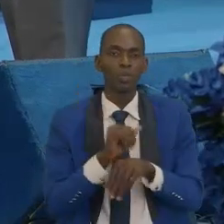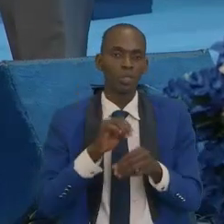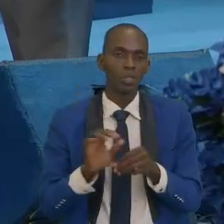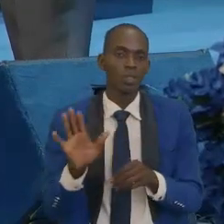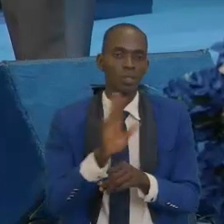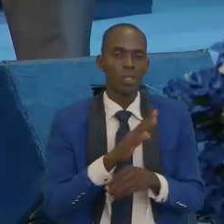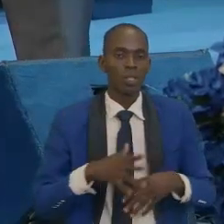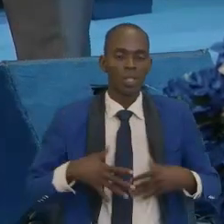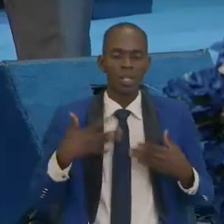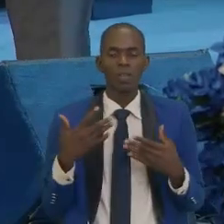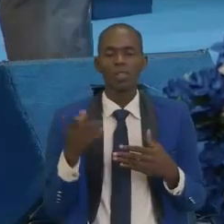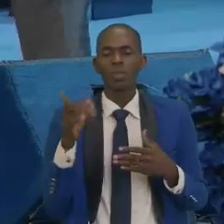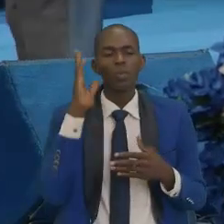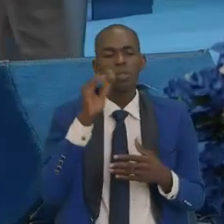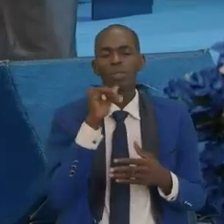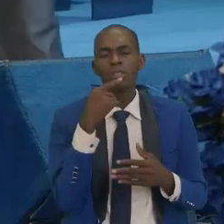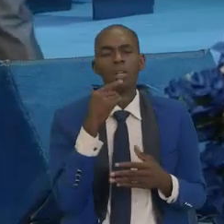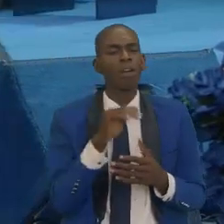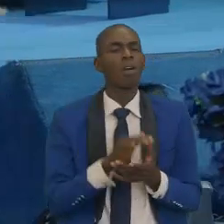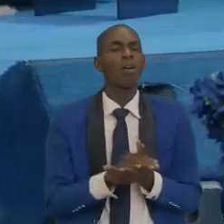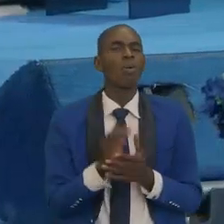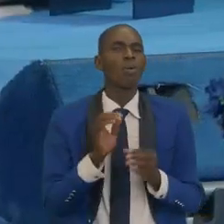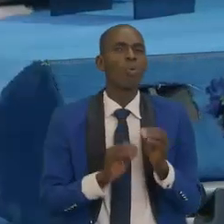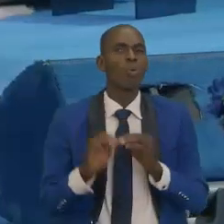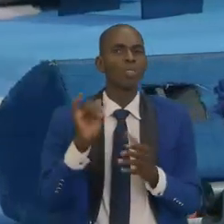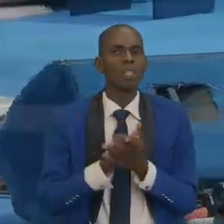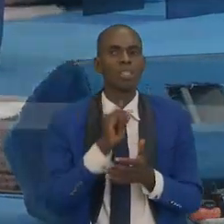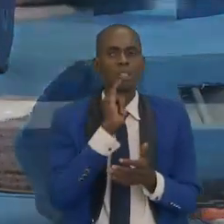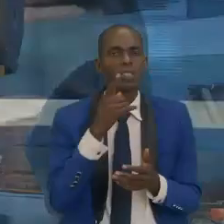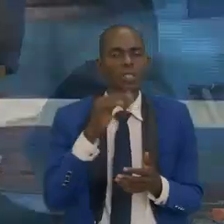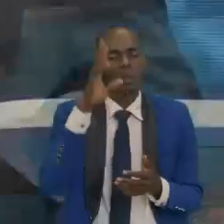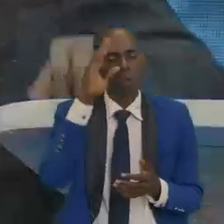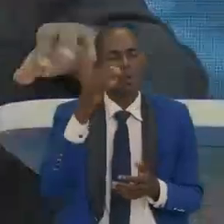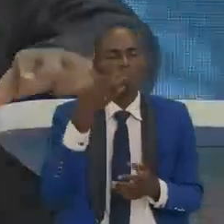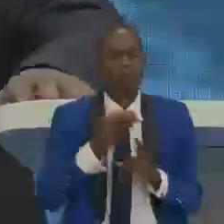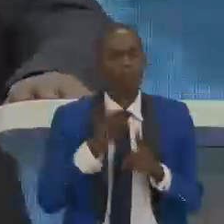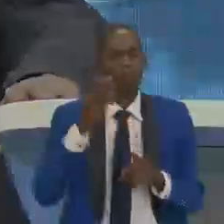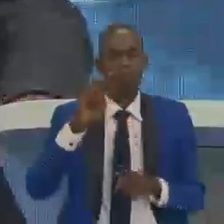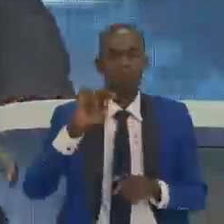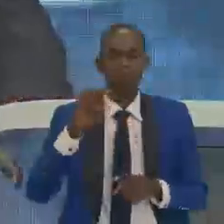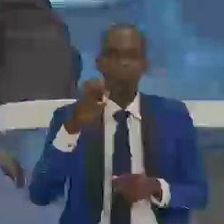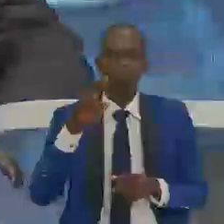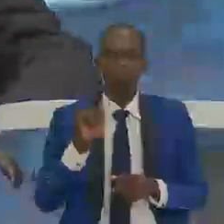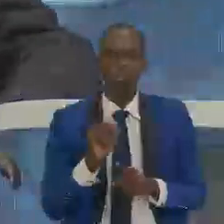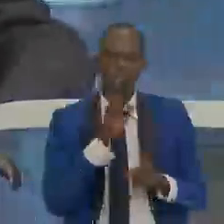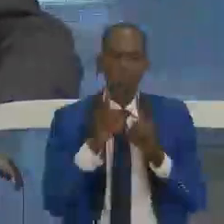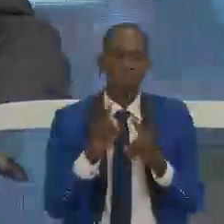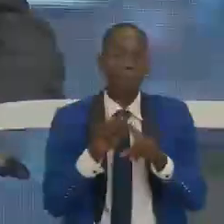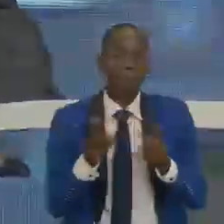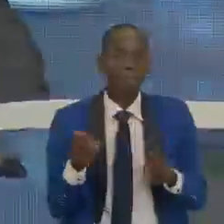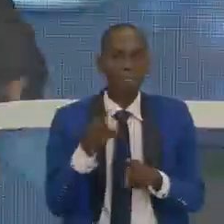They didn't say that man from Nigeria talking. They said, no, God is talking to me through that